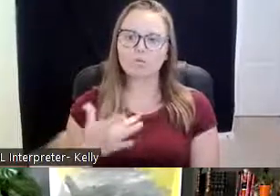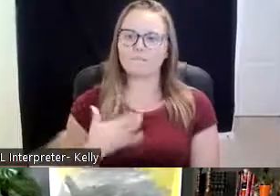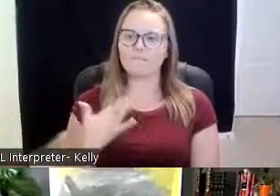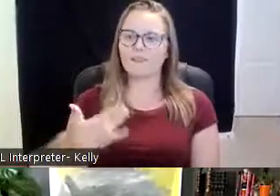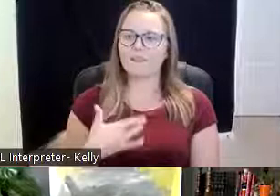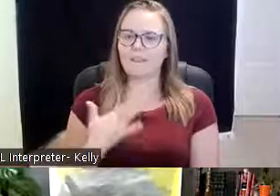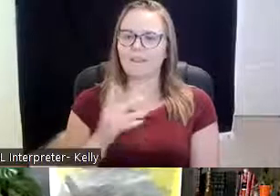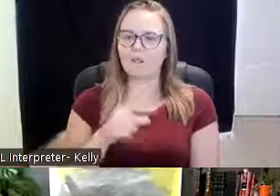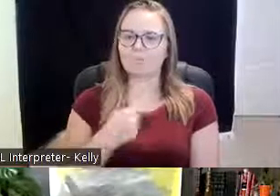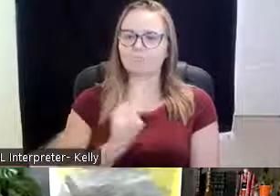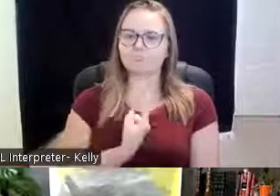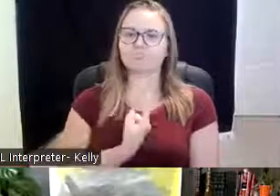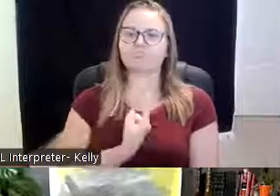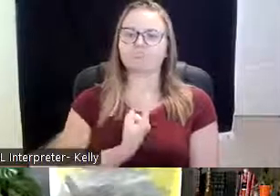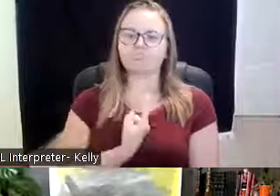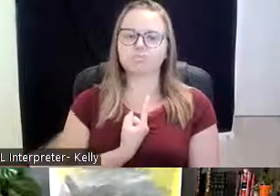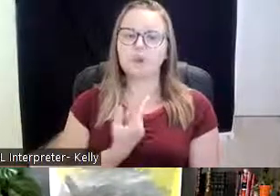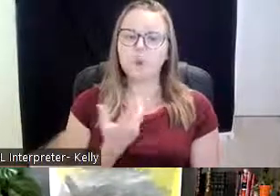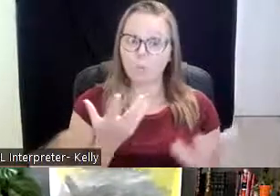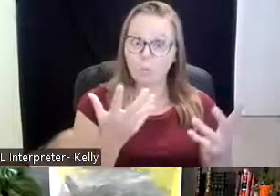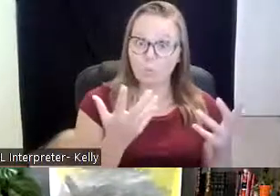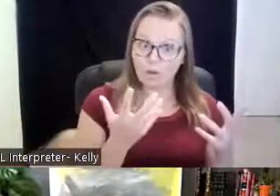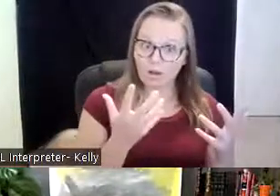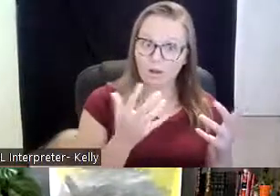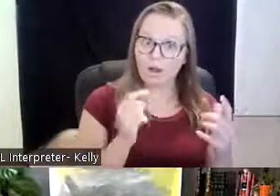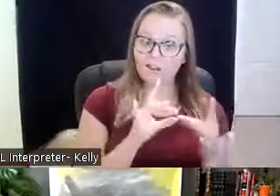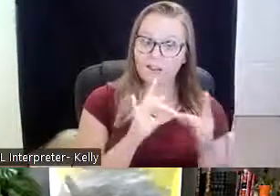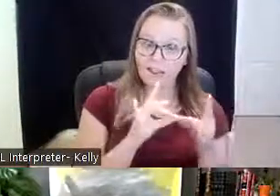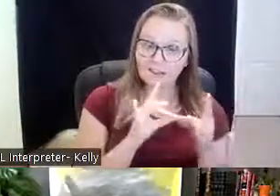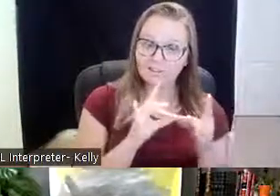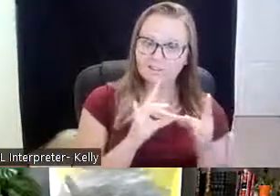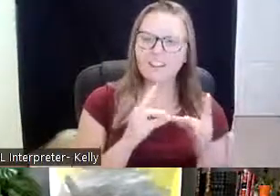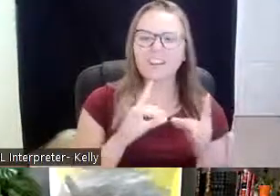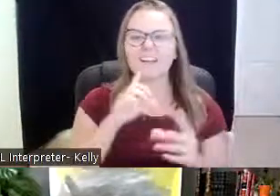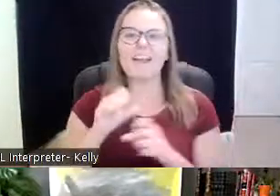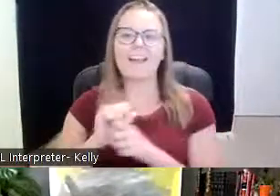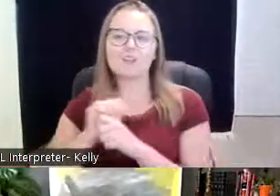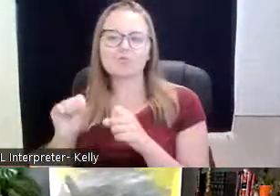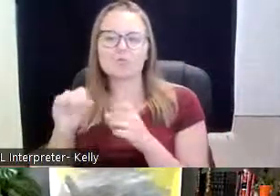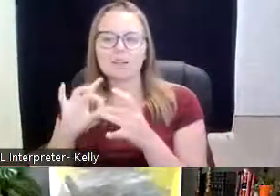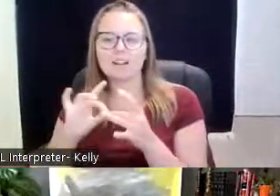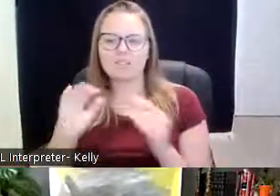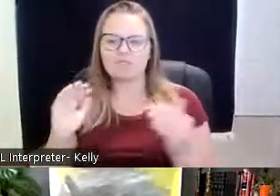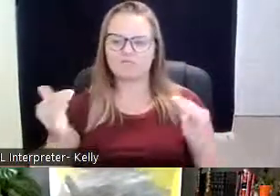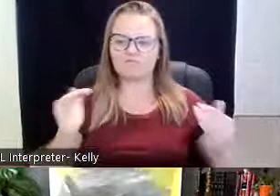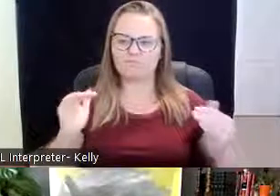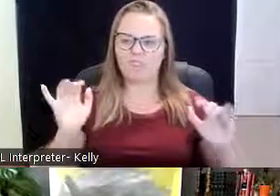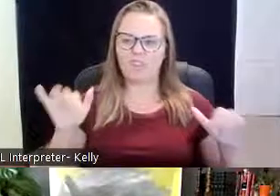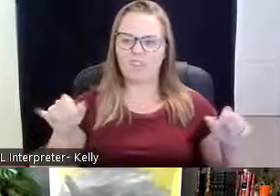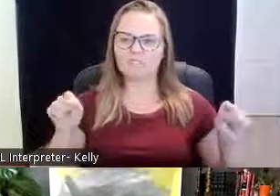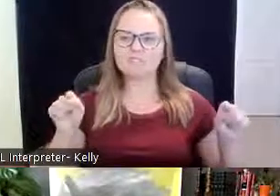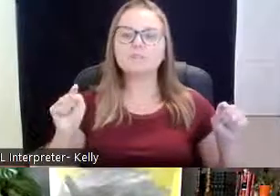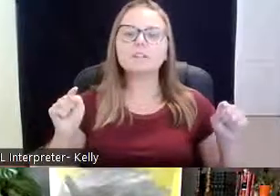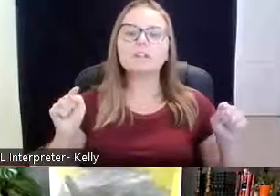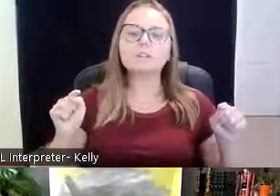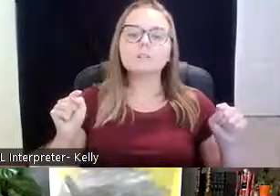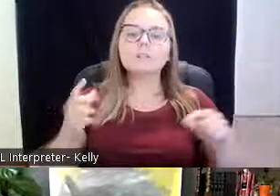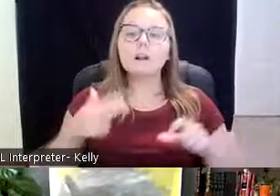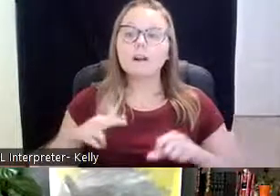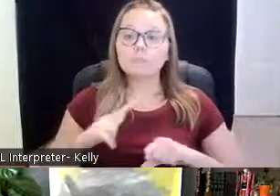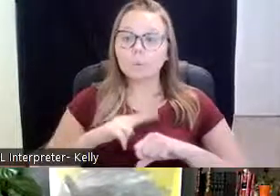the discrepancy between one's desired level of connection and one's actual level of connection. Now, of course,